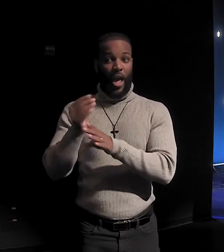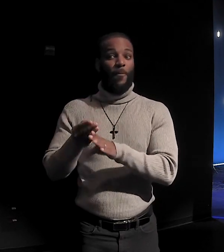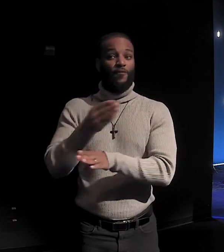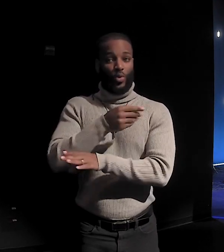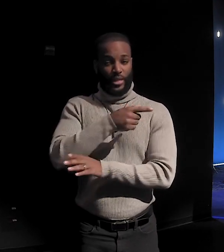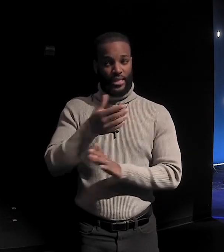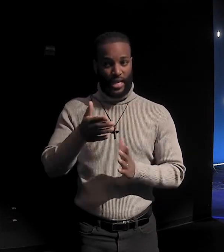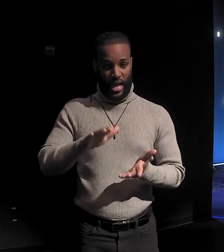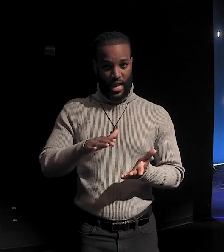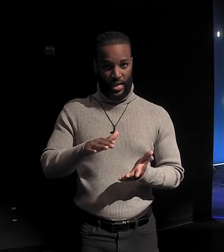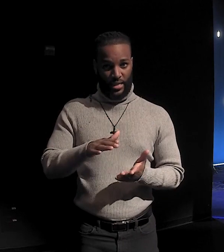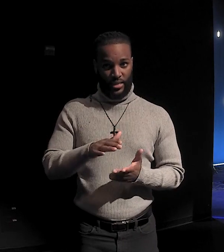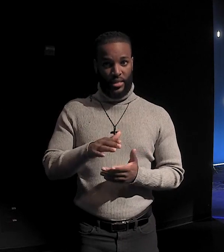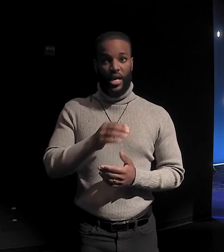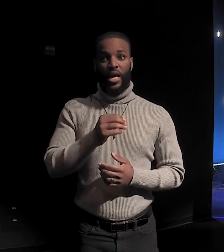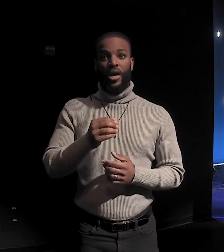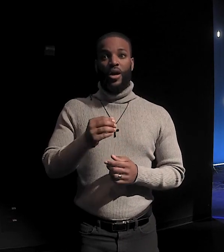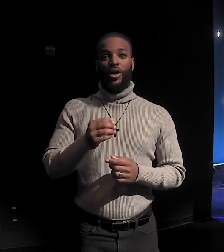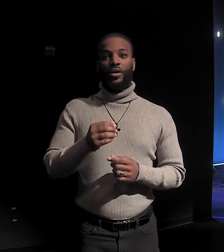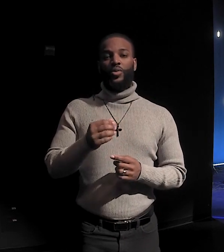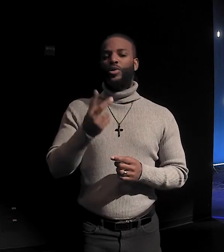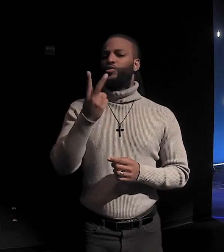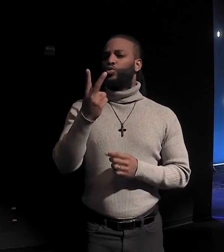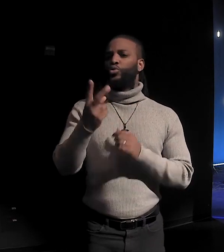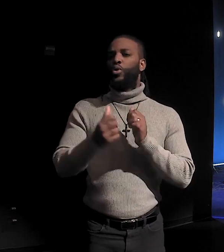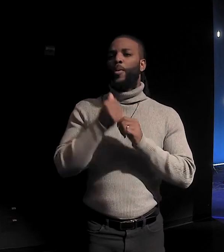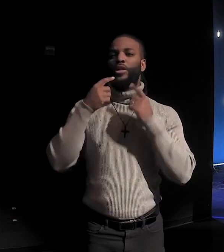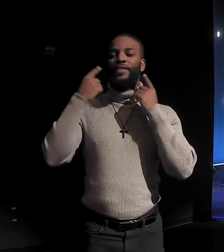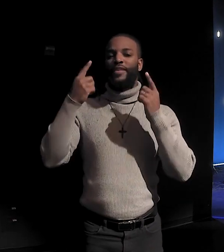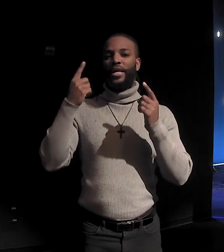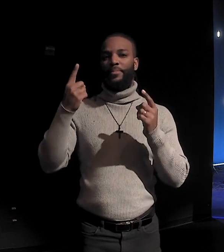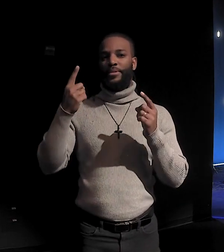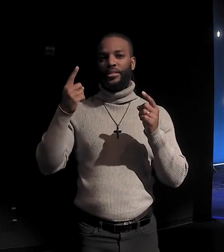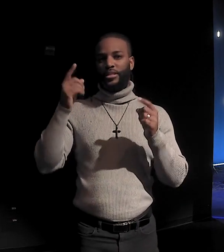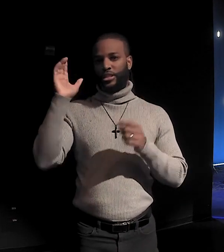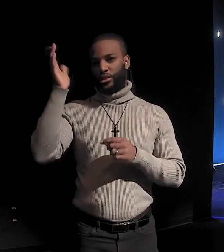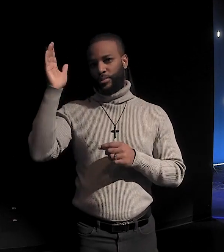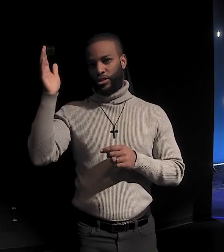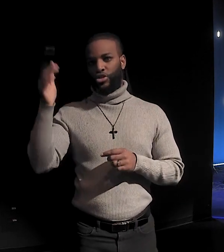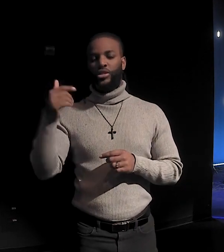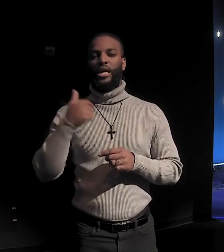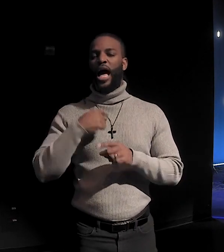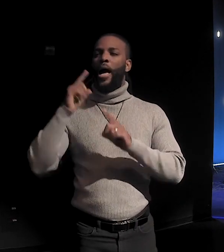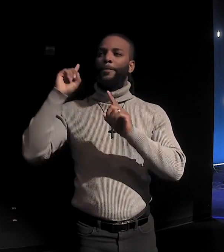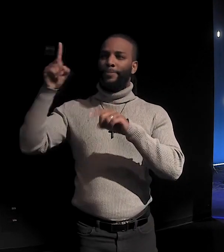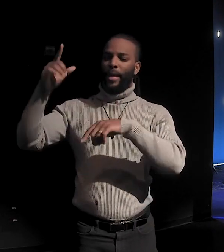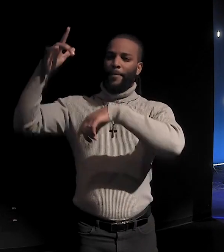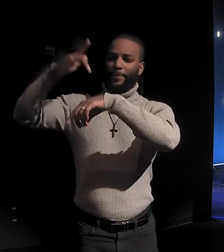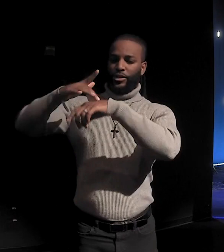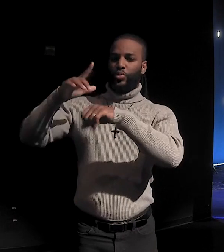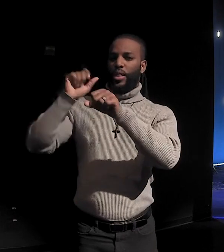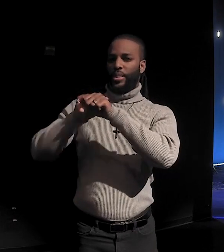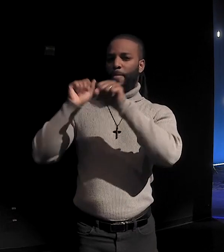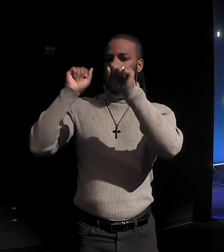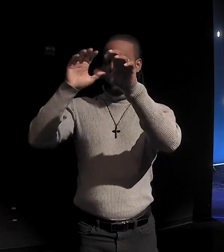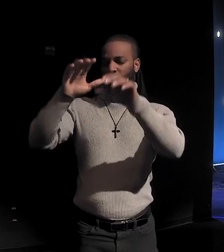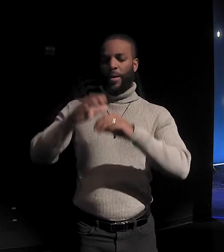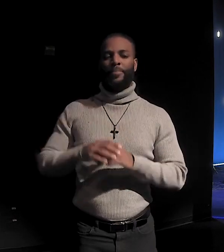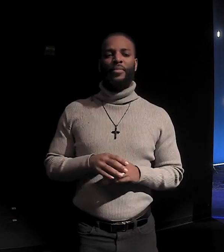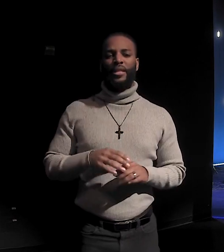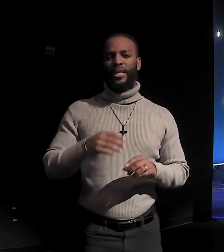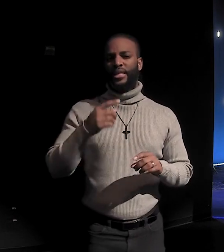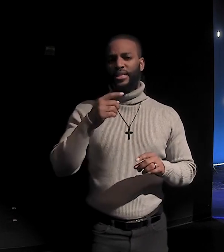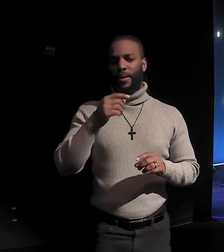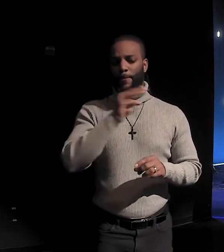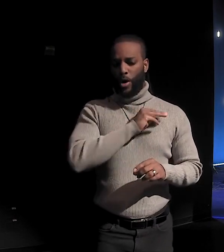died. In one of his two most famous speeches, I've been to the mountaintop speech, and he quoted that letter as if to say that, like